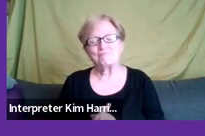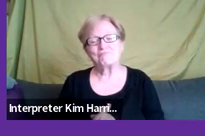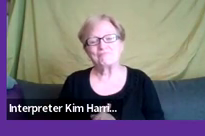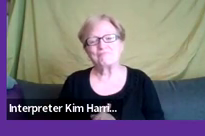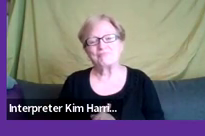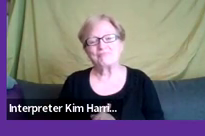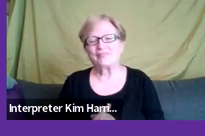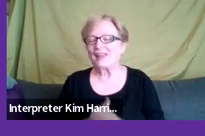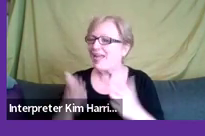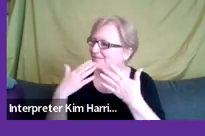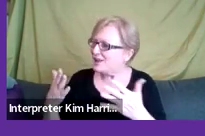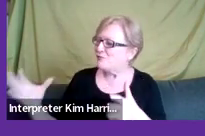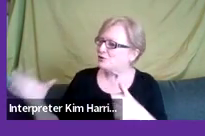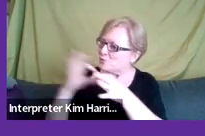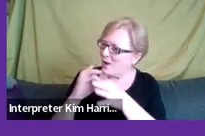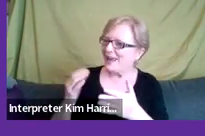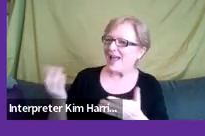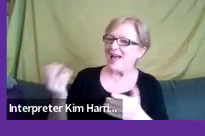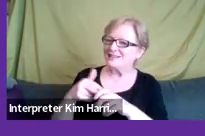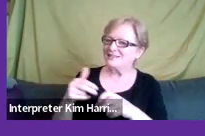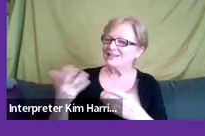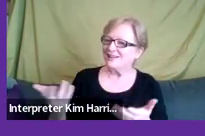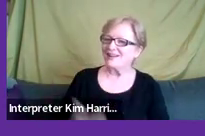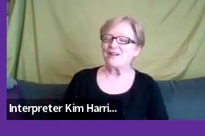Thank you for joining us.